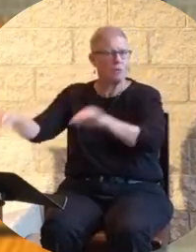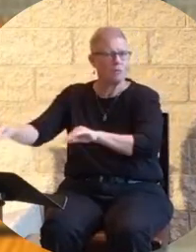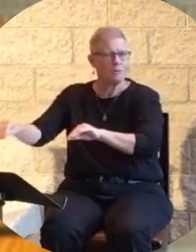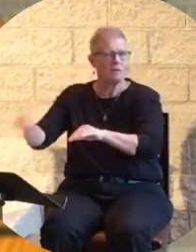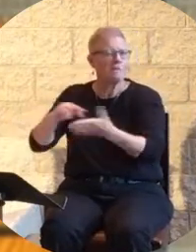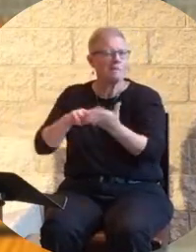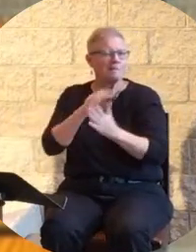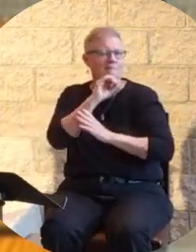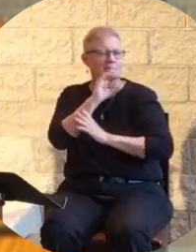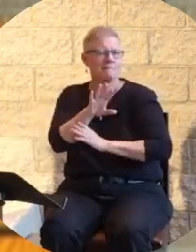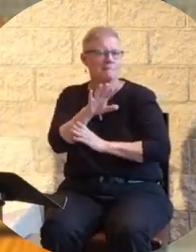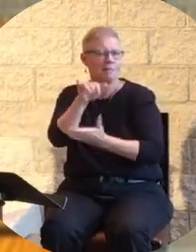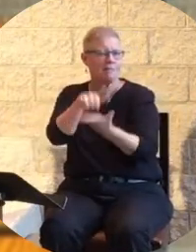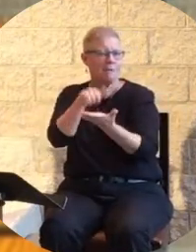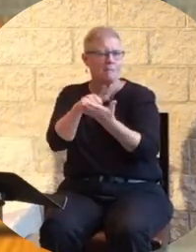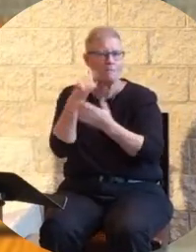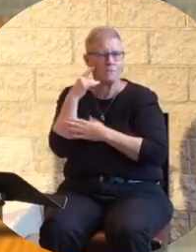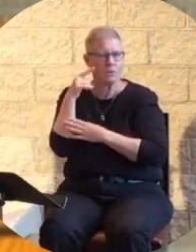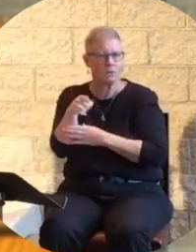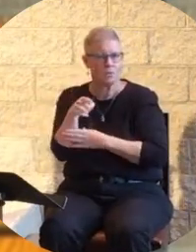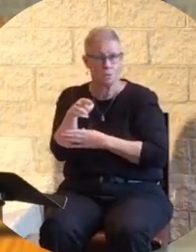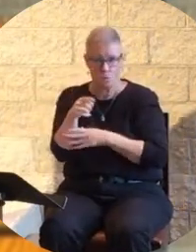word for today is faith.